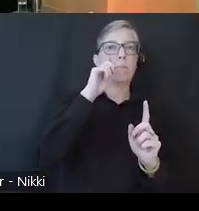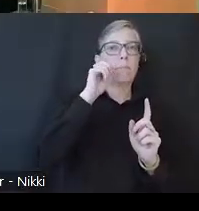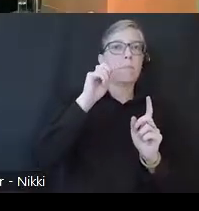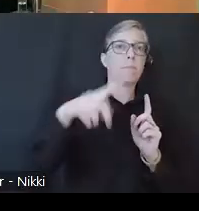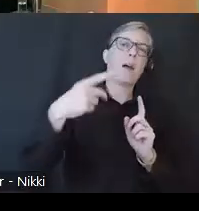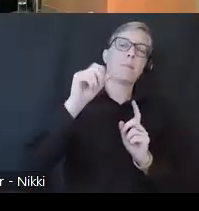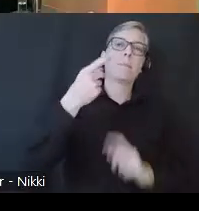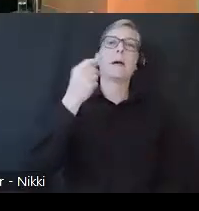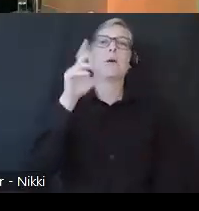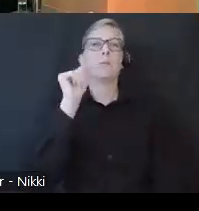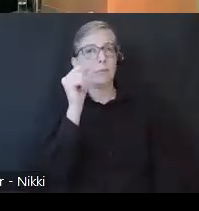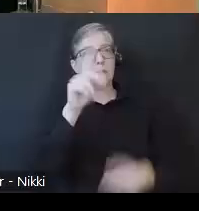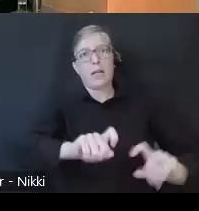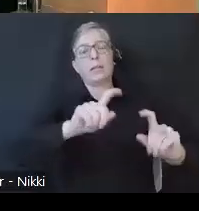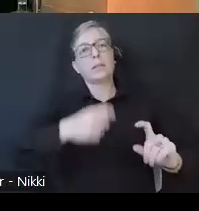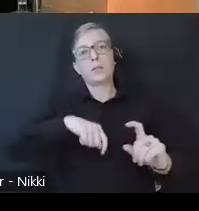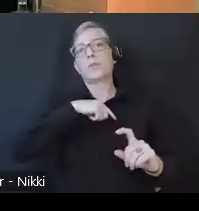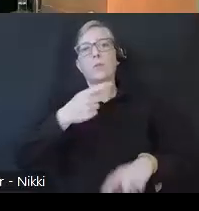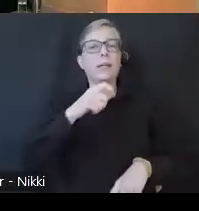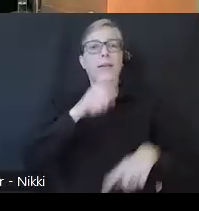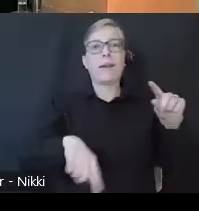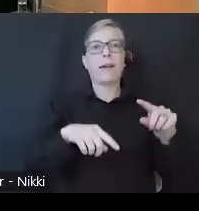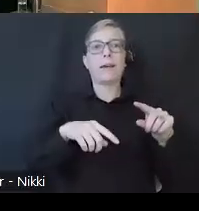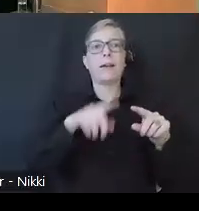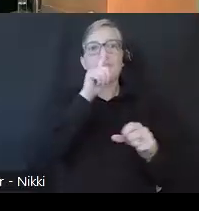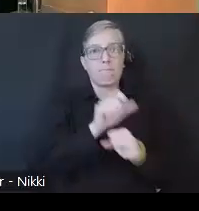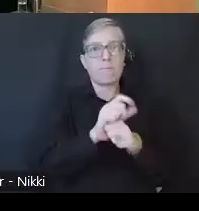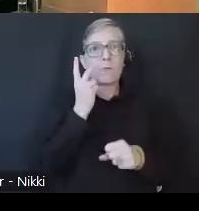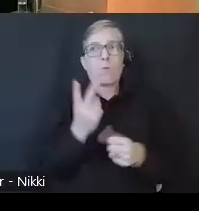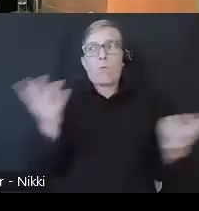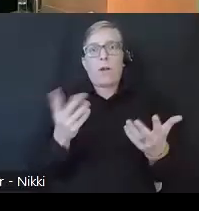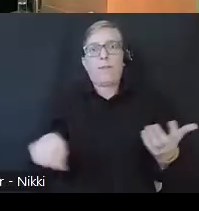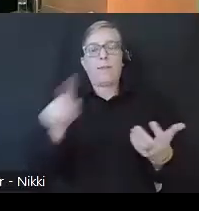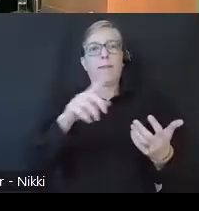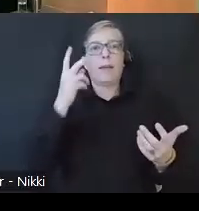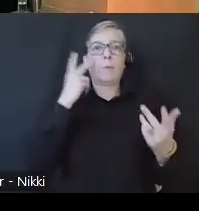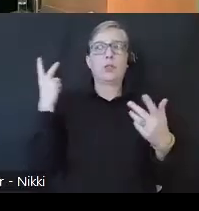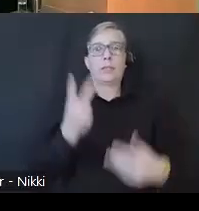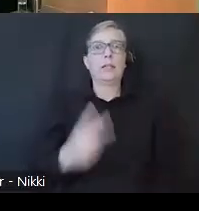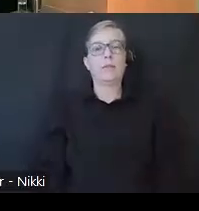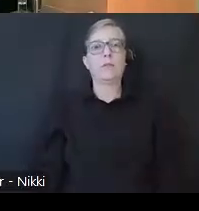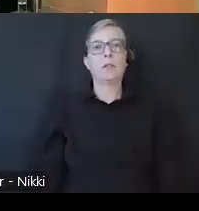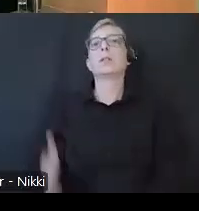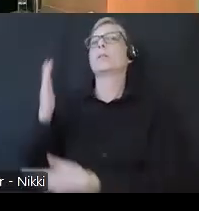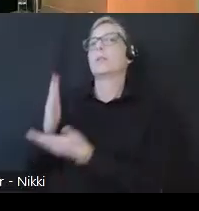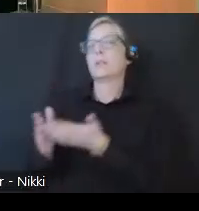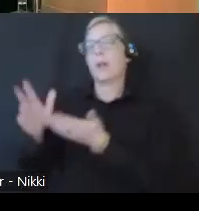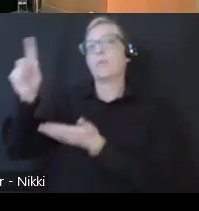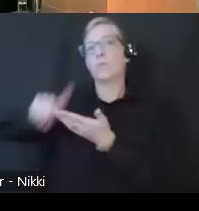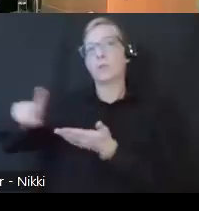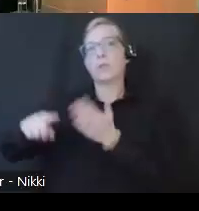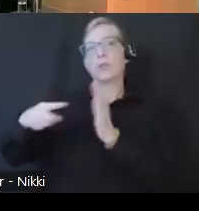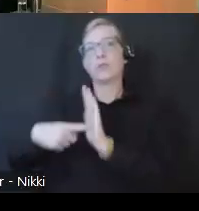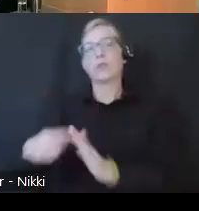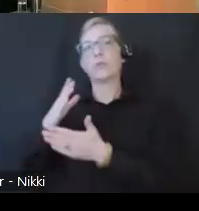how what individuals are perceiving. It's been discussed a lot in the literature that some of these responses may reflect a